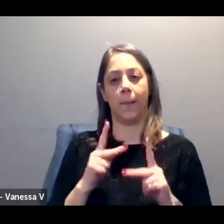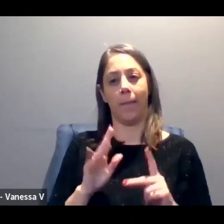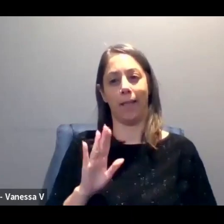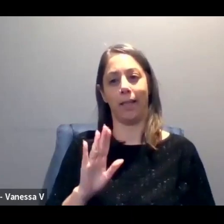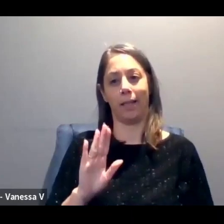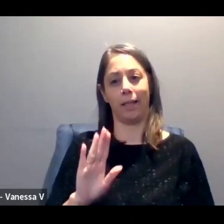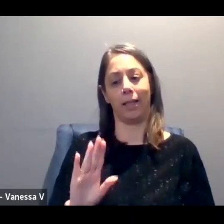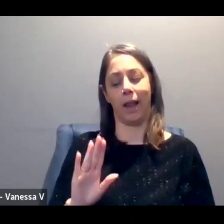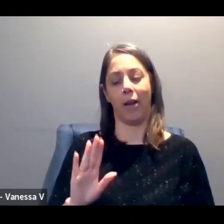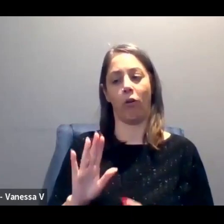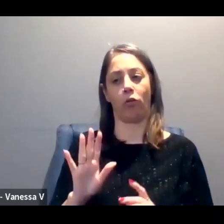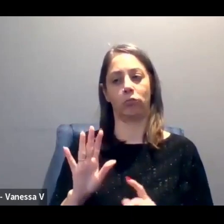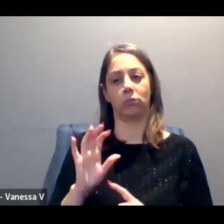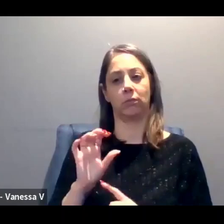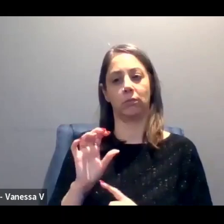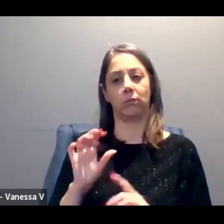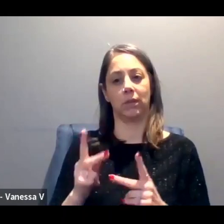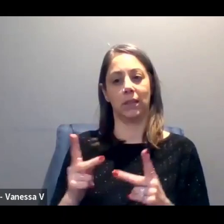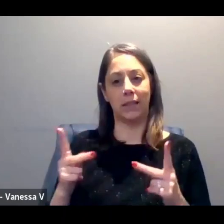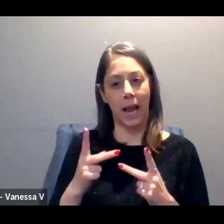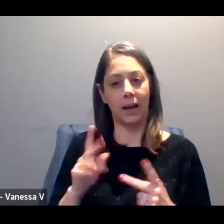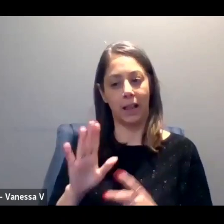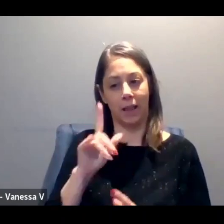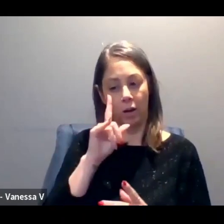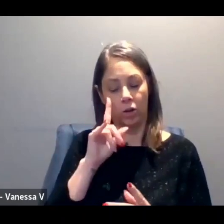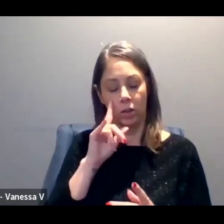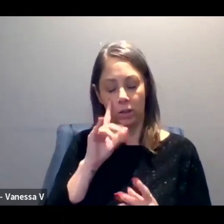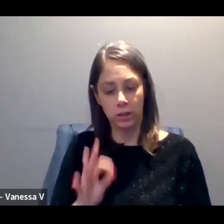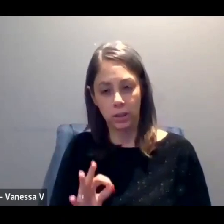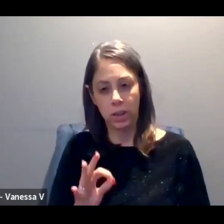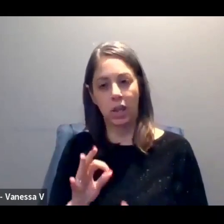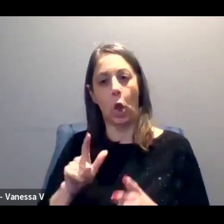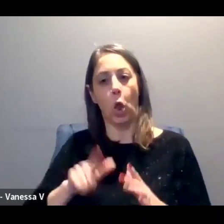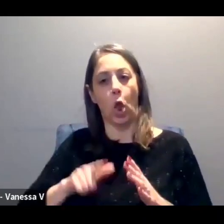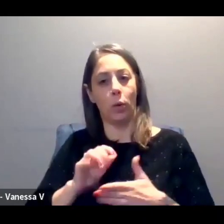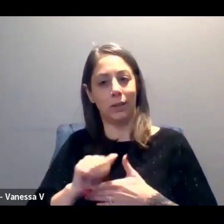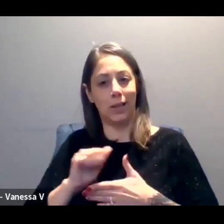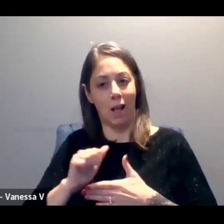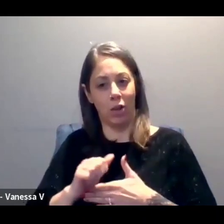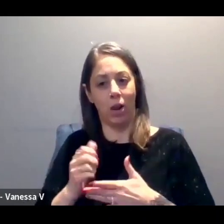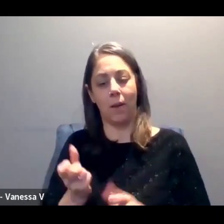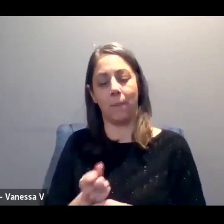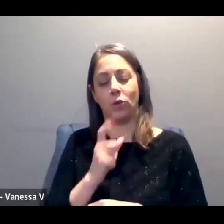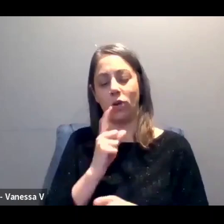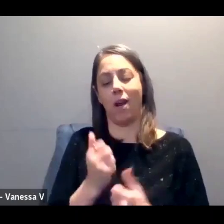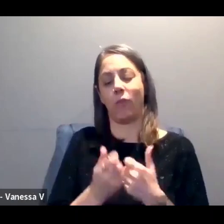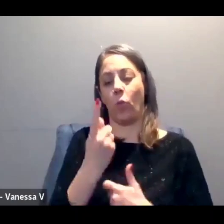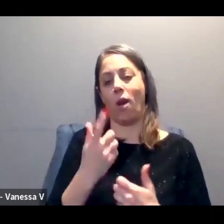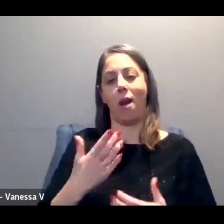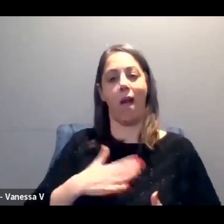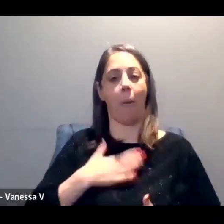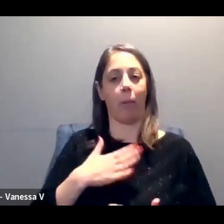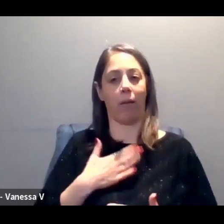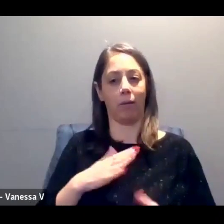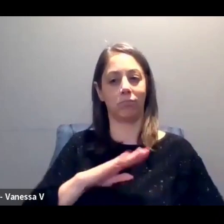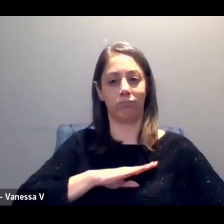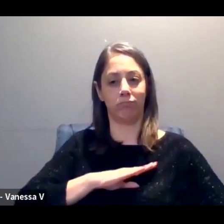settings of their choice for a lower dollar rate, making everybody happy. Next slide.